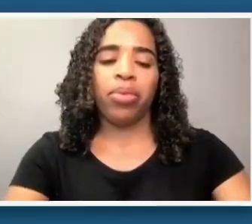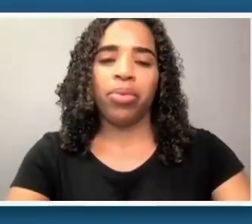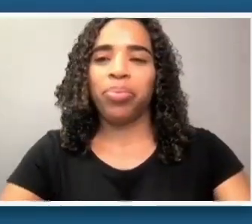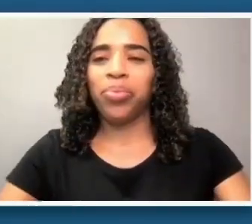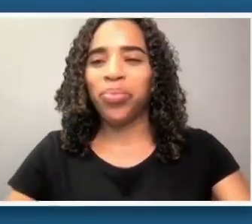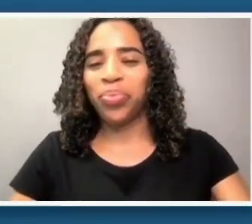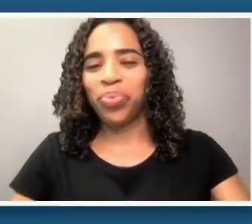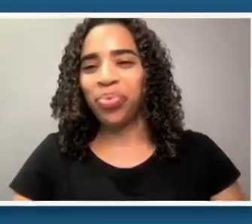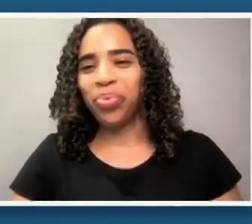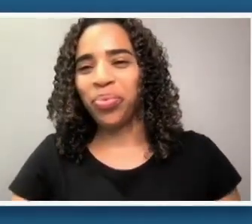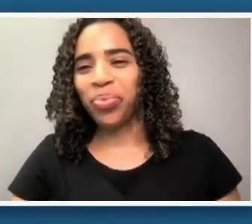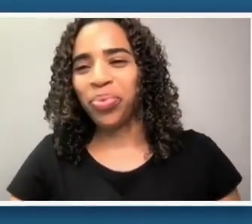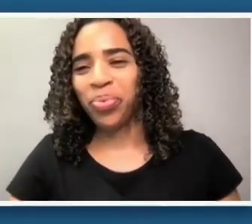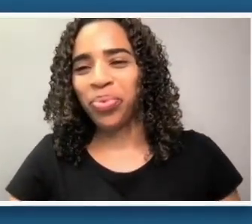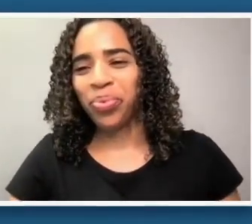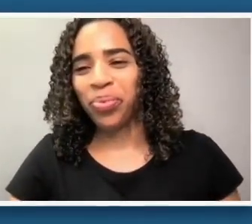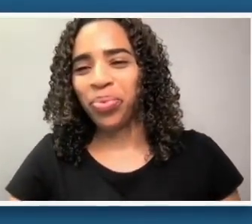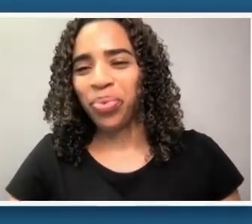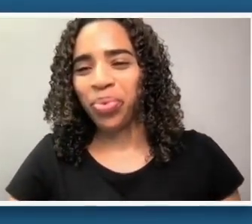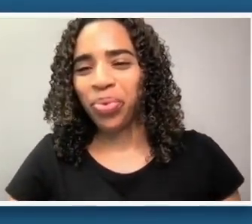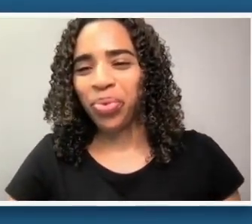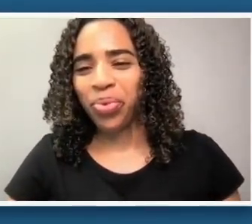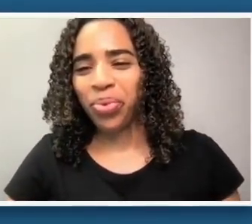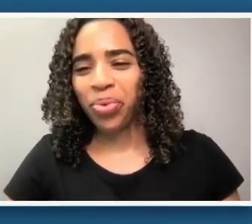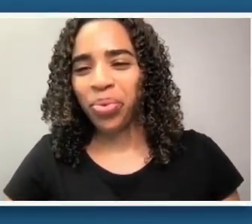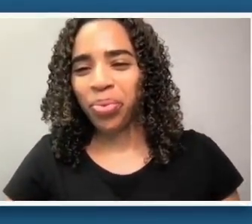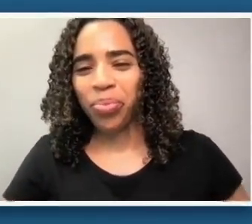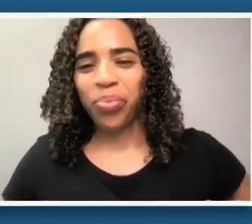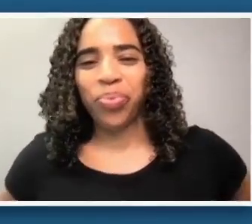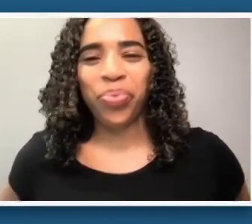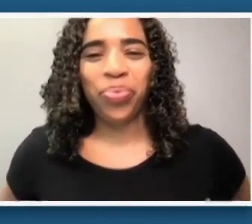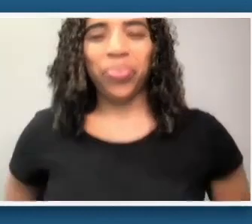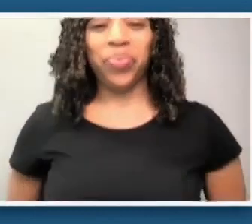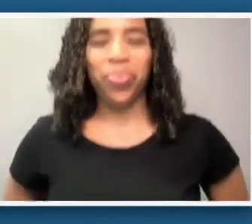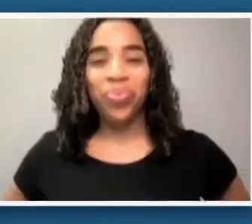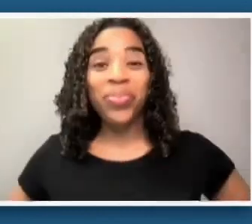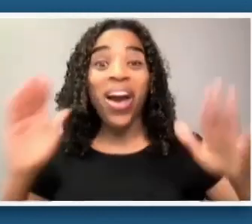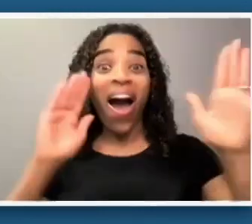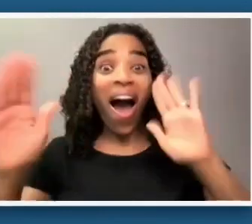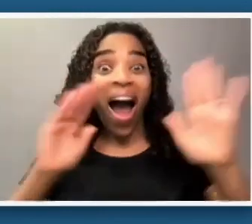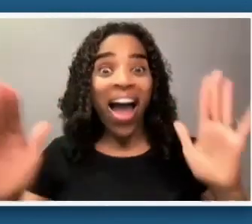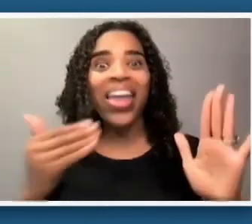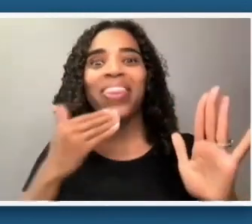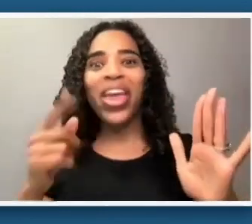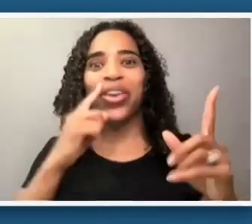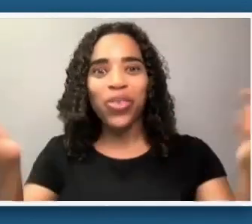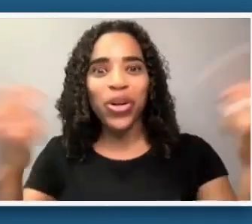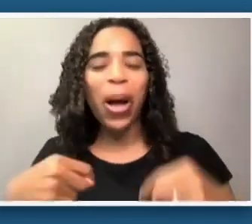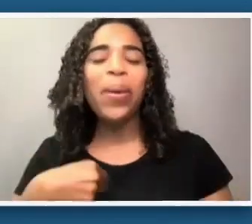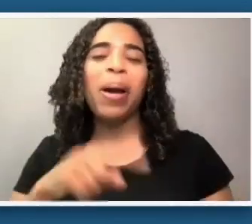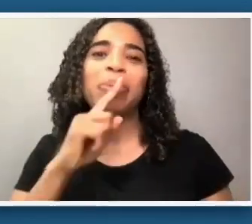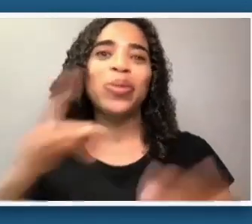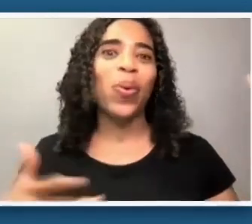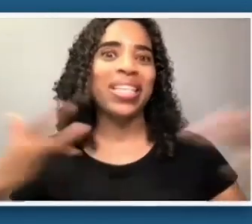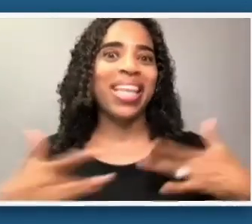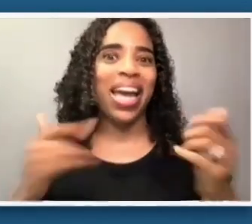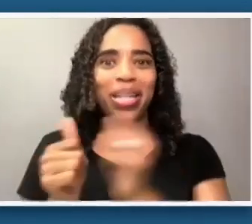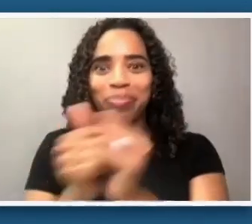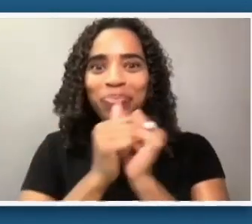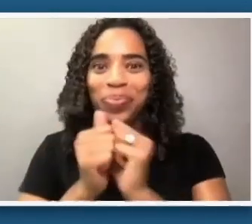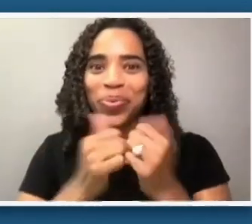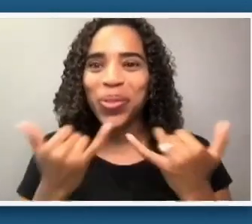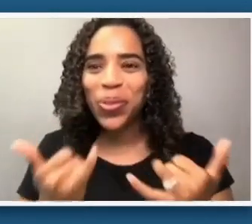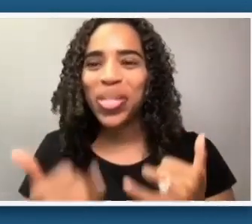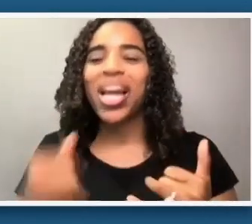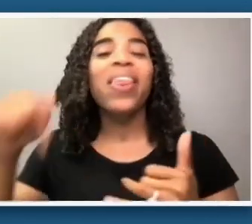Hi, everybody, and welcome to the Smithsonian Technology Cafe. I'm so excited to be here with you today. This